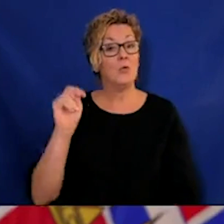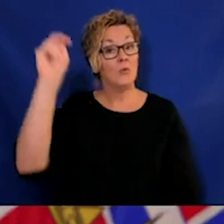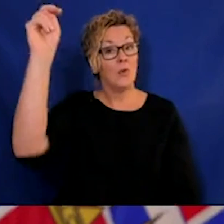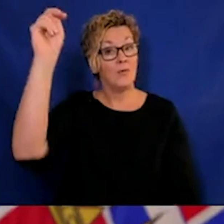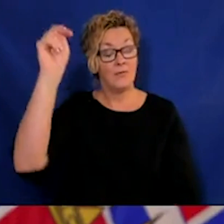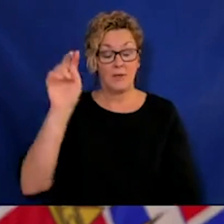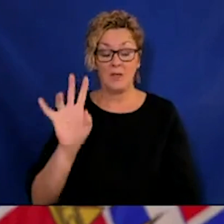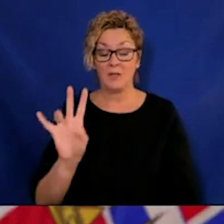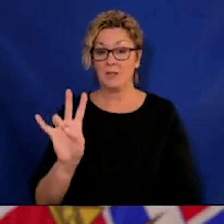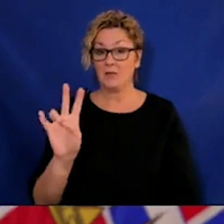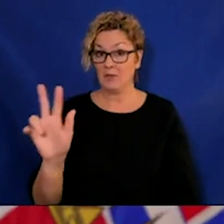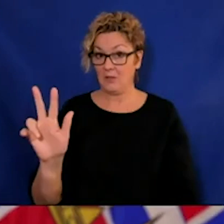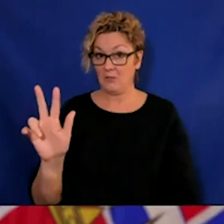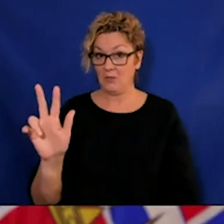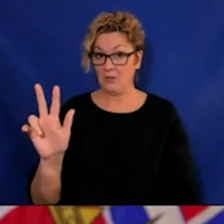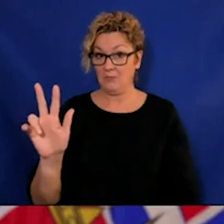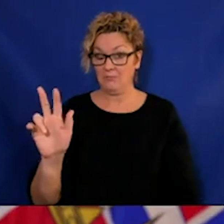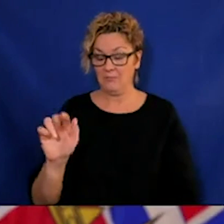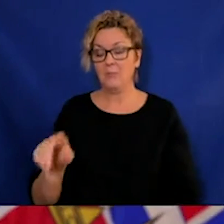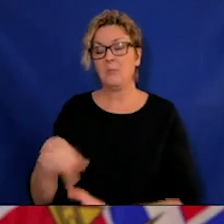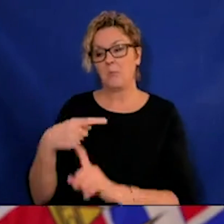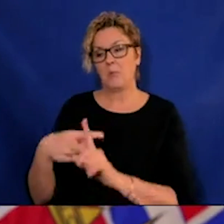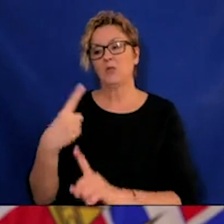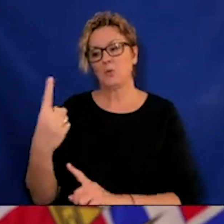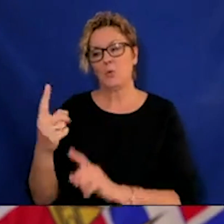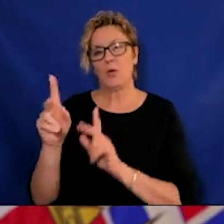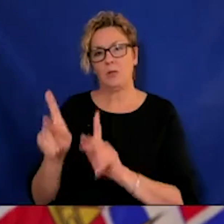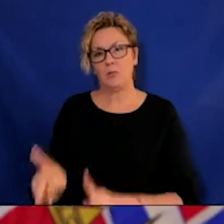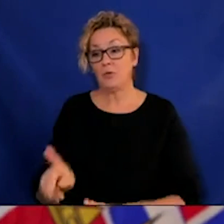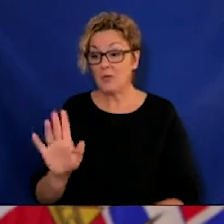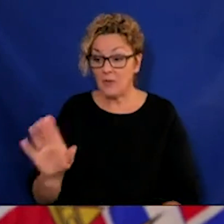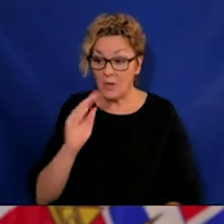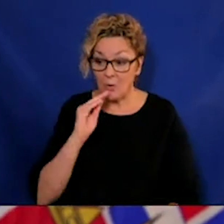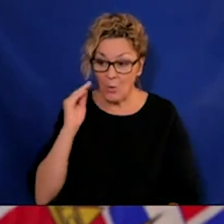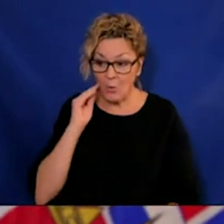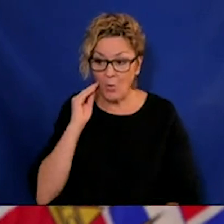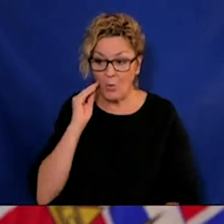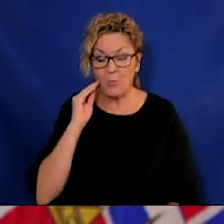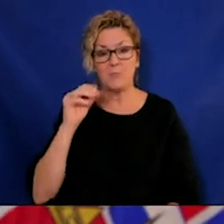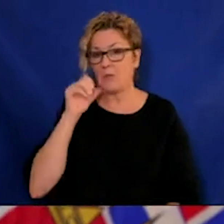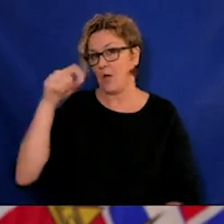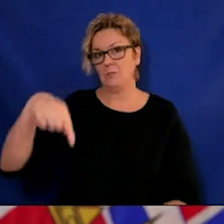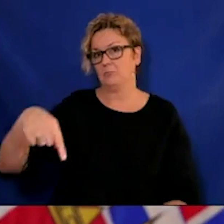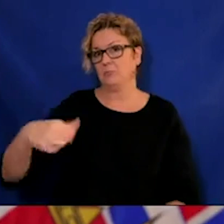in the Northern Health Region, and one new case in a person who resides outside of Canada.